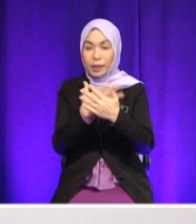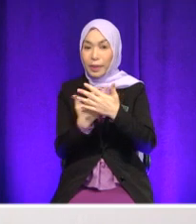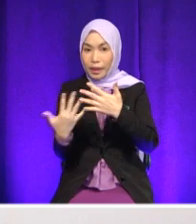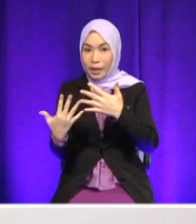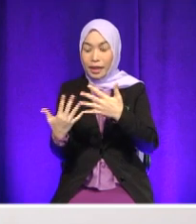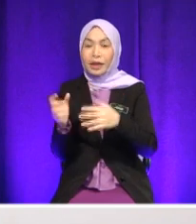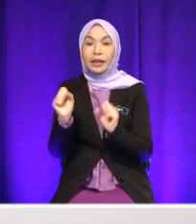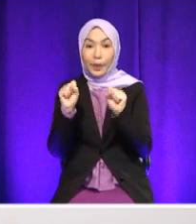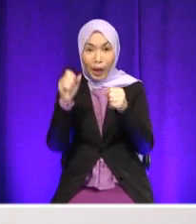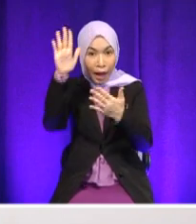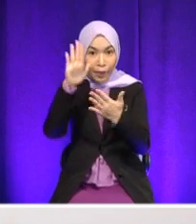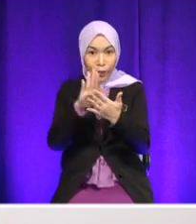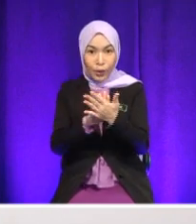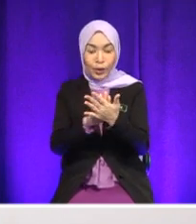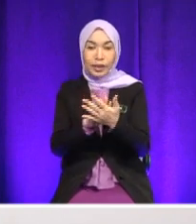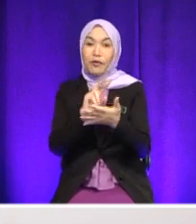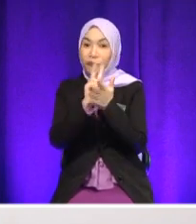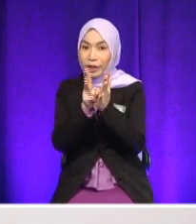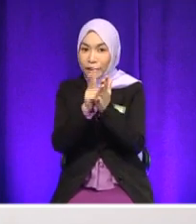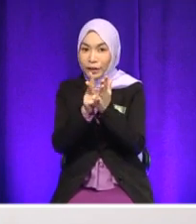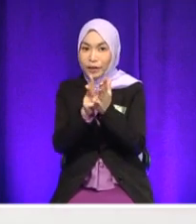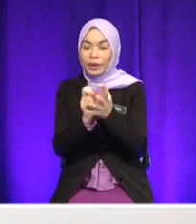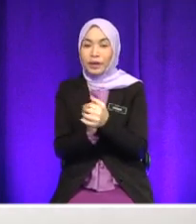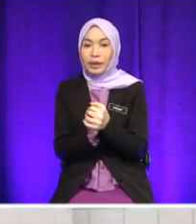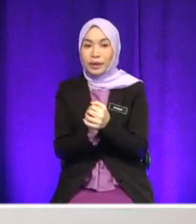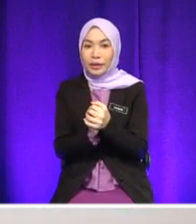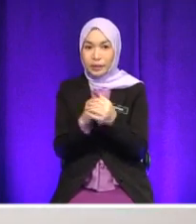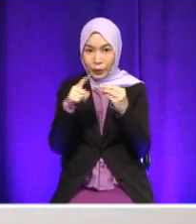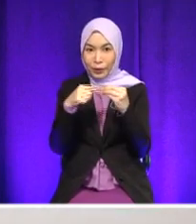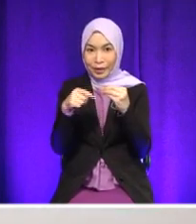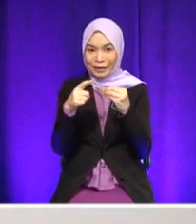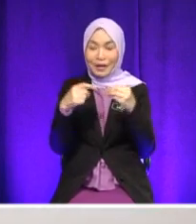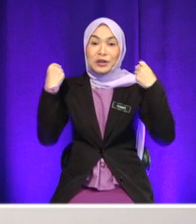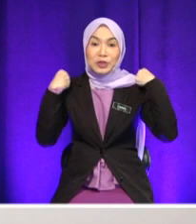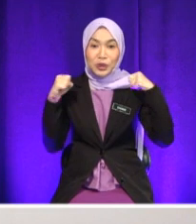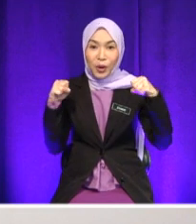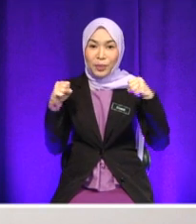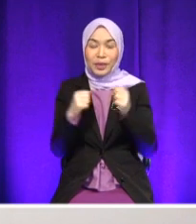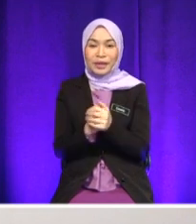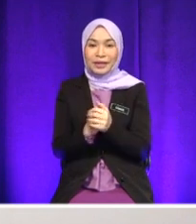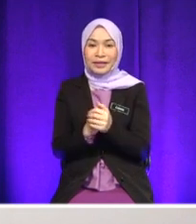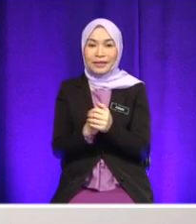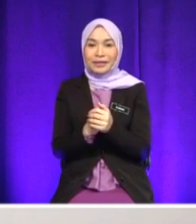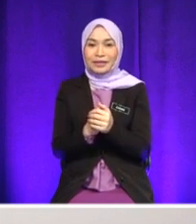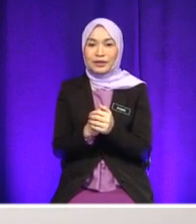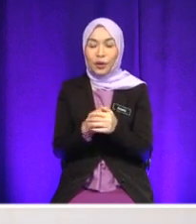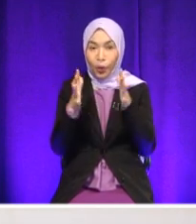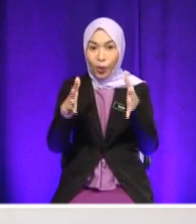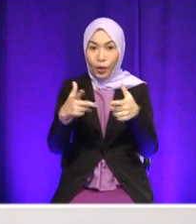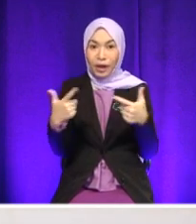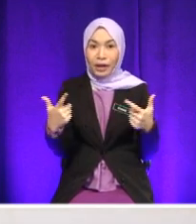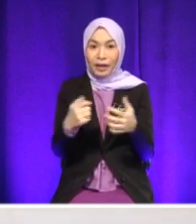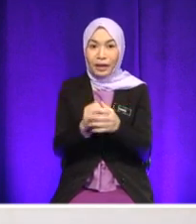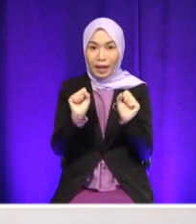can upload some picture of products and interact with her customer there. And this allows the customer to buy her products without visiting her physical